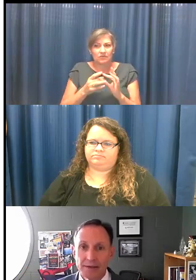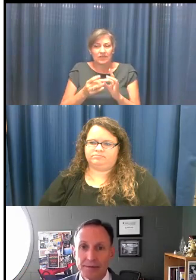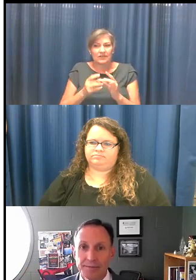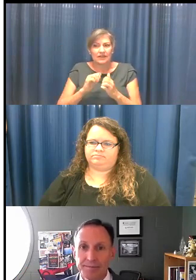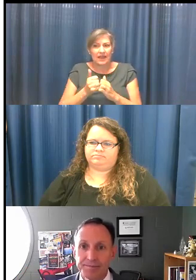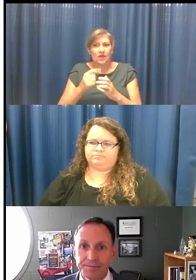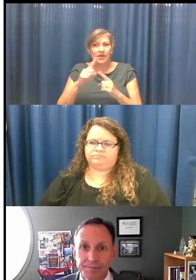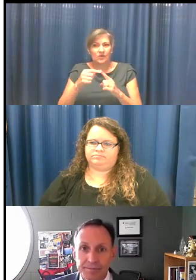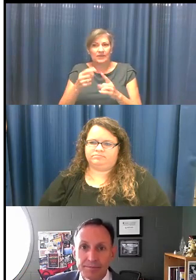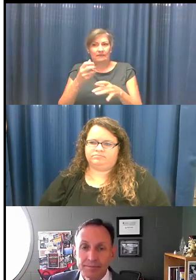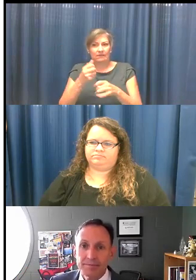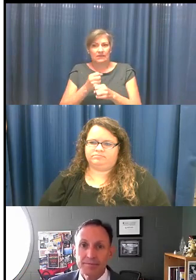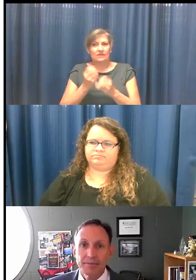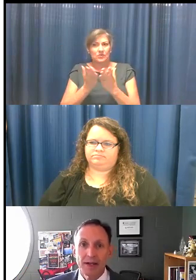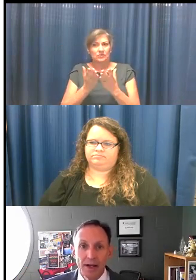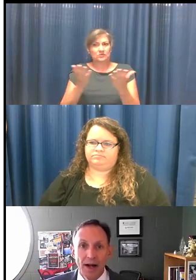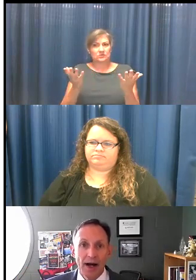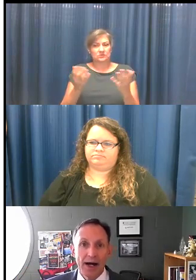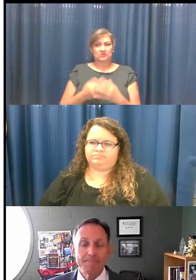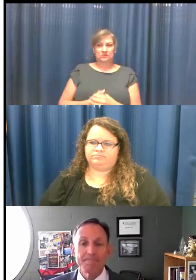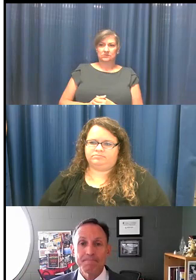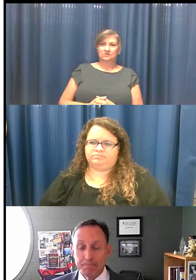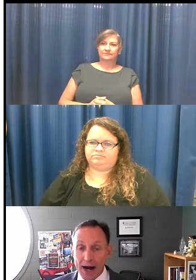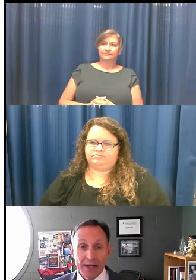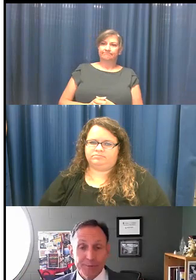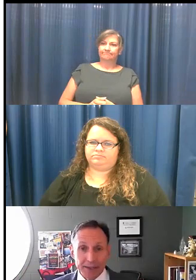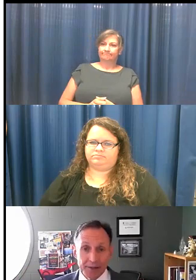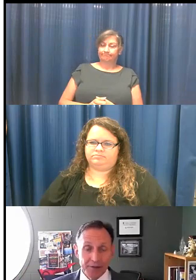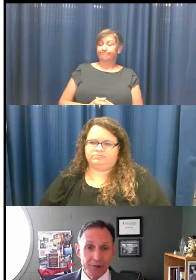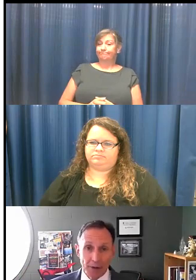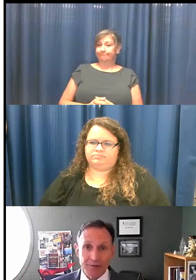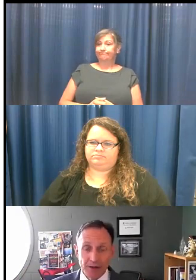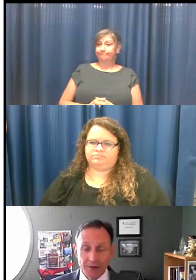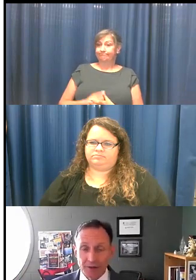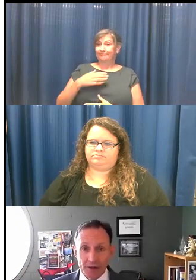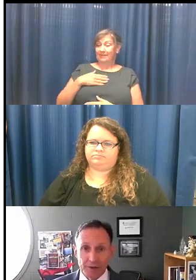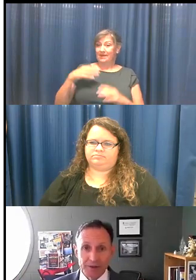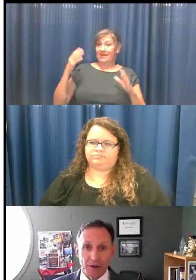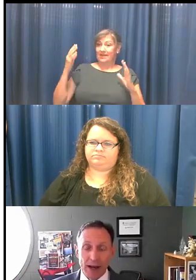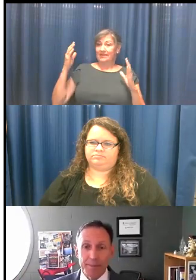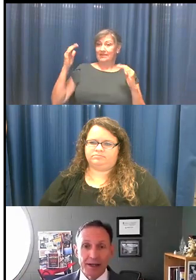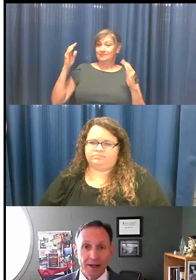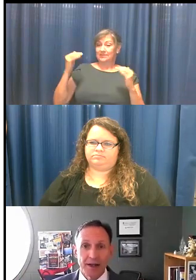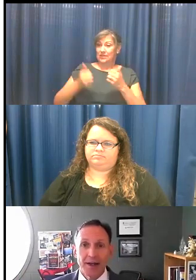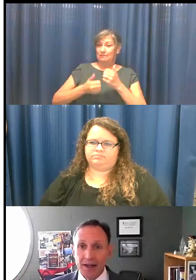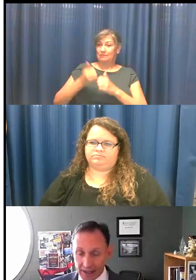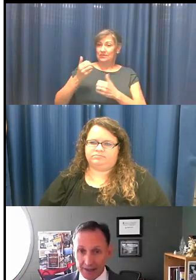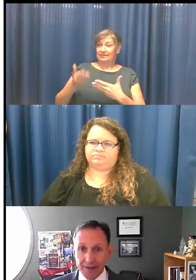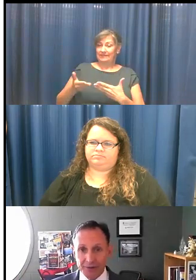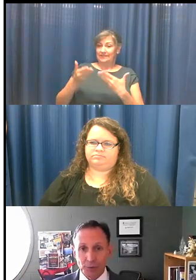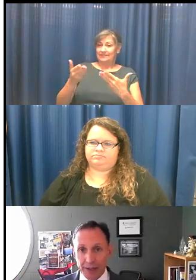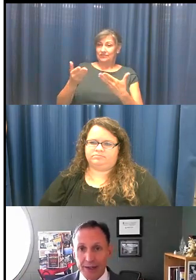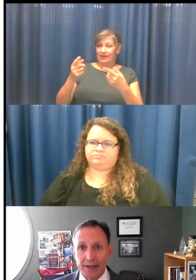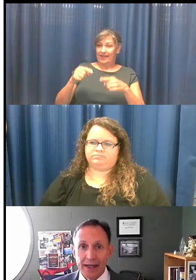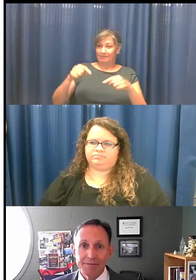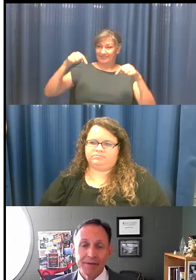they will gain access to course materials? My expectation is most of those deliveries are happening in